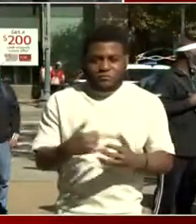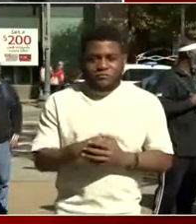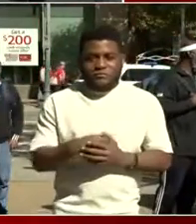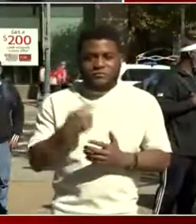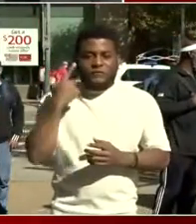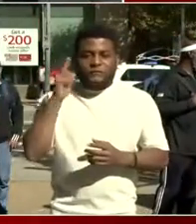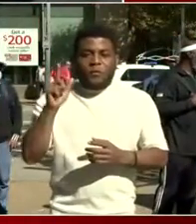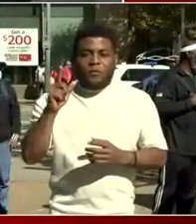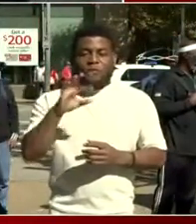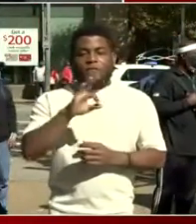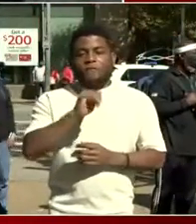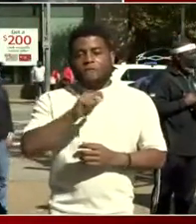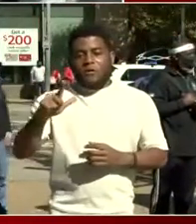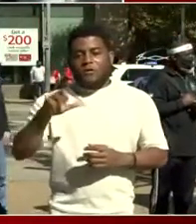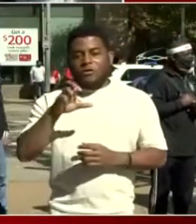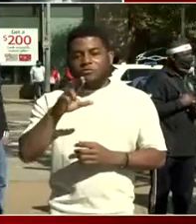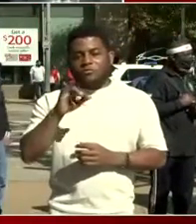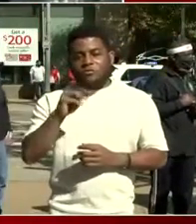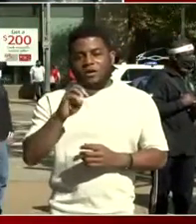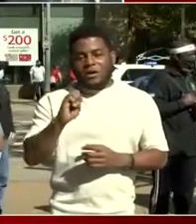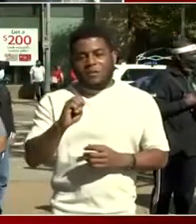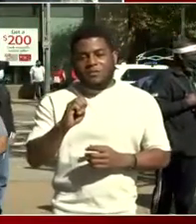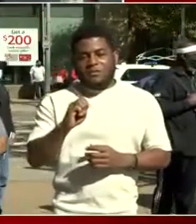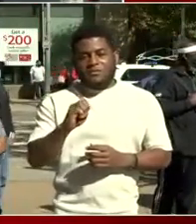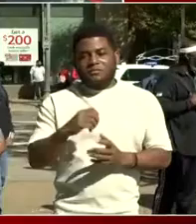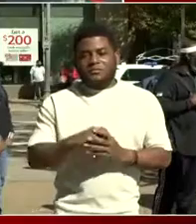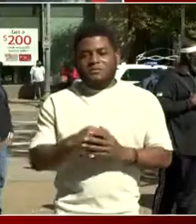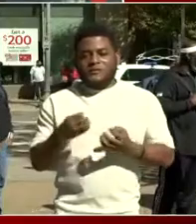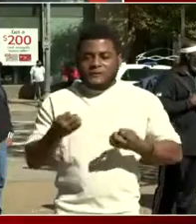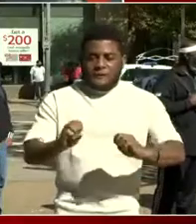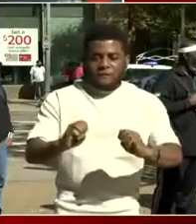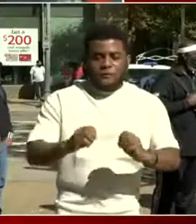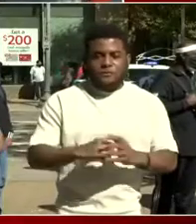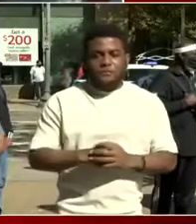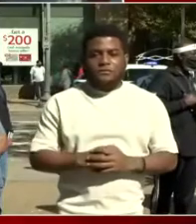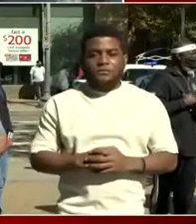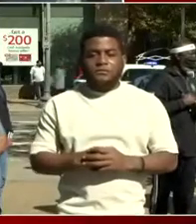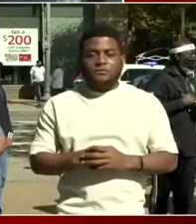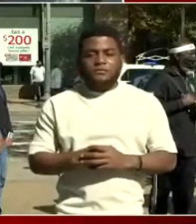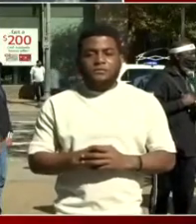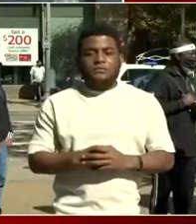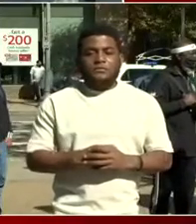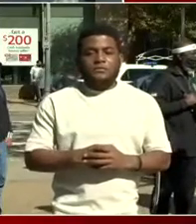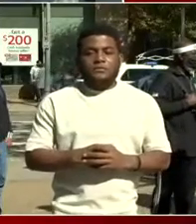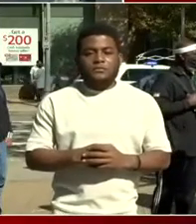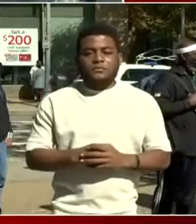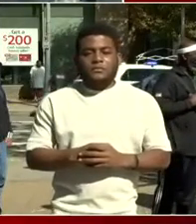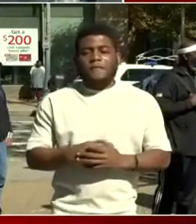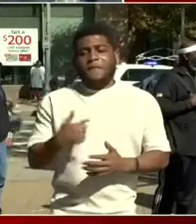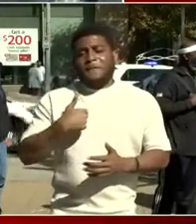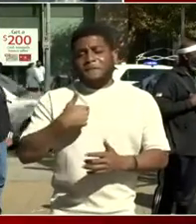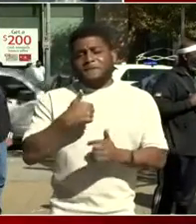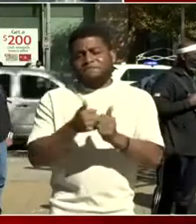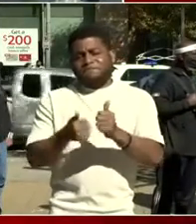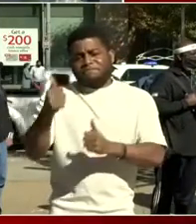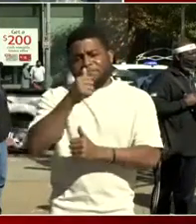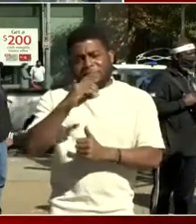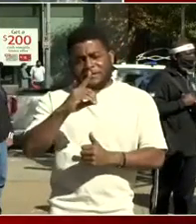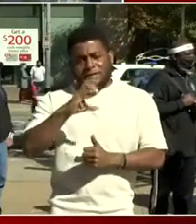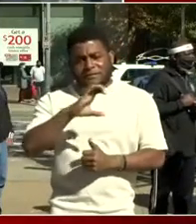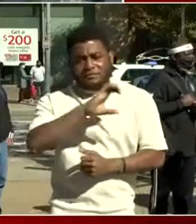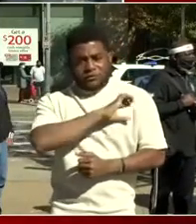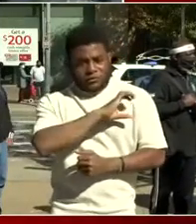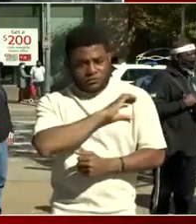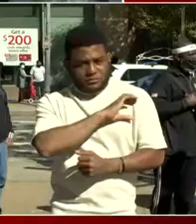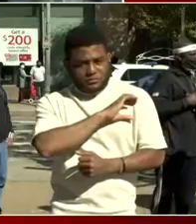Crime Prevention Initiative, I am Robert J. Conti III, Chief of Police of the Metropolitan Police Department. I want to start by thanking Mayor